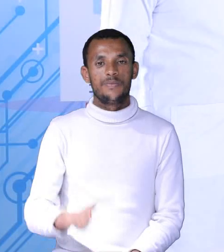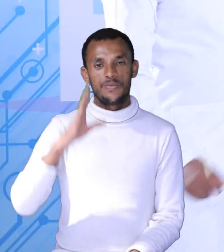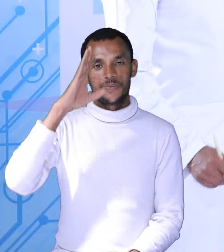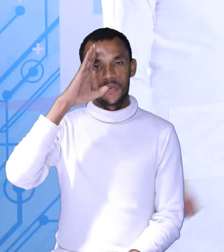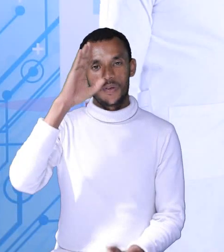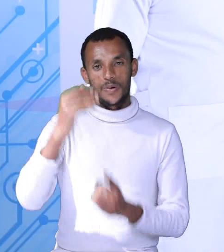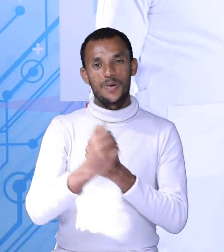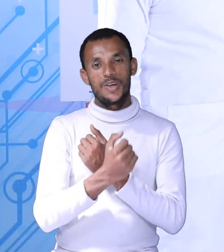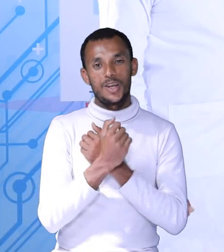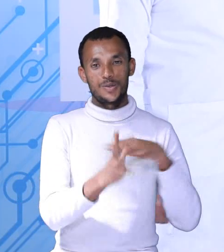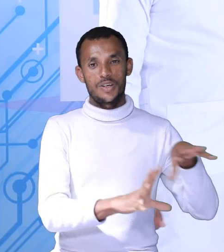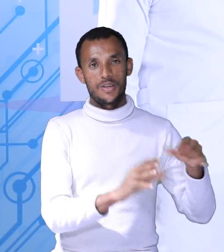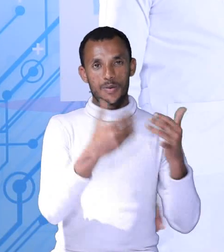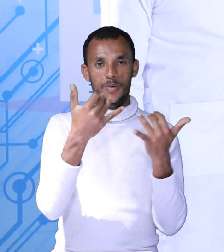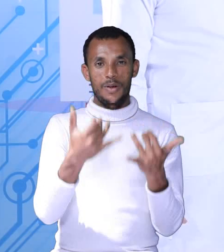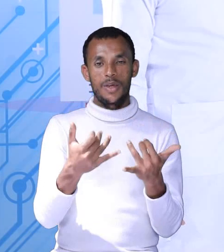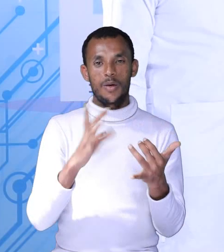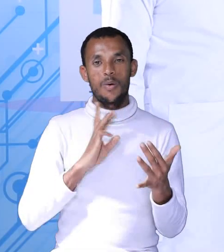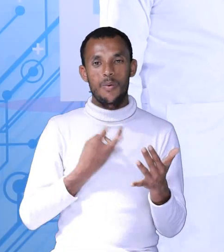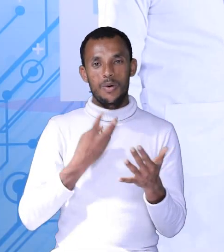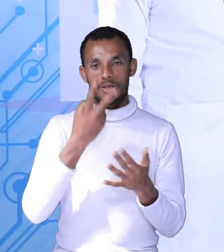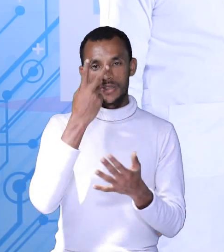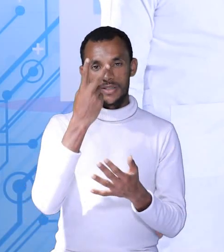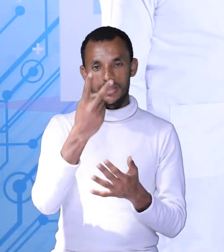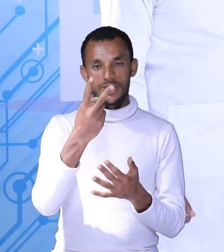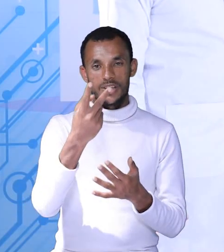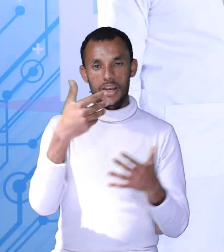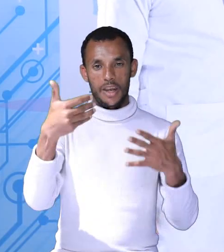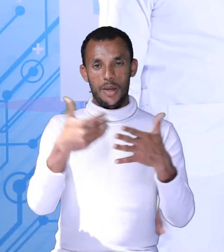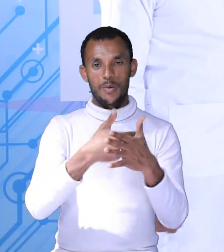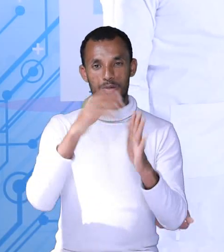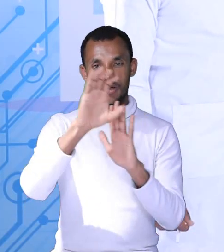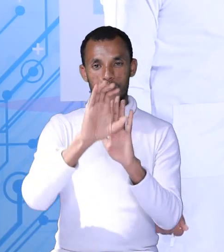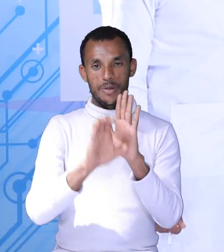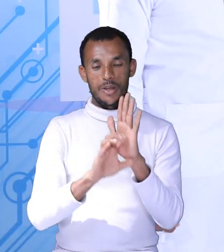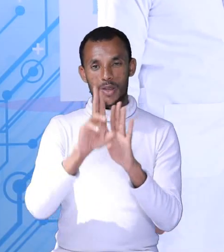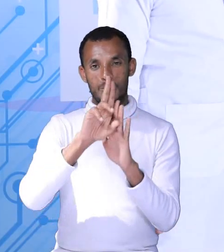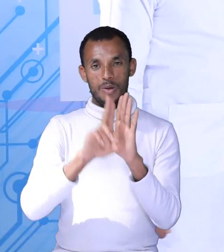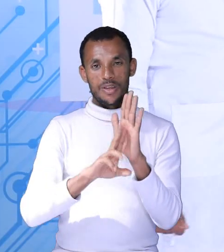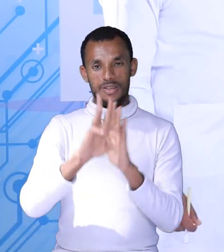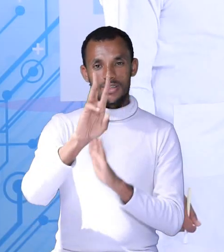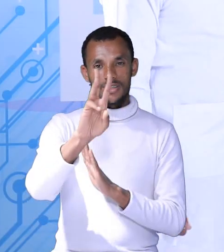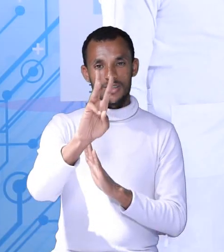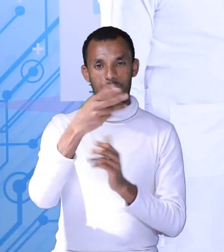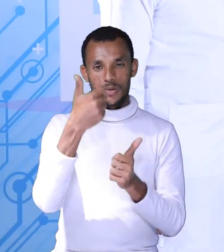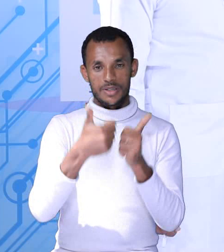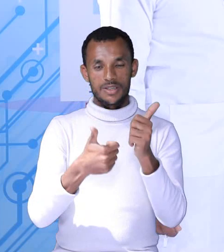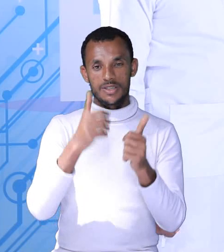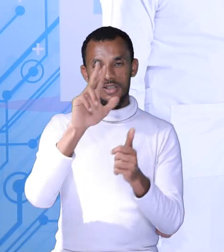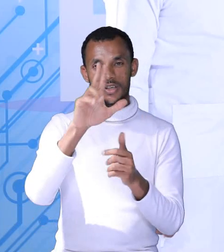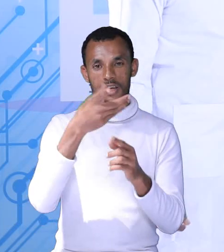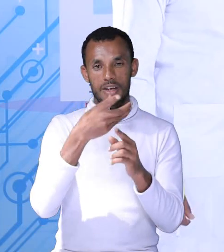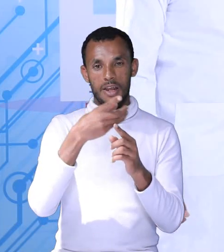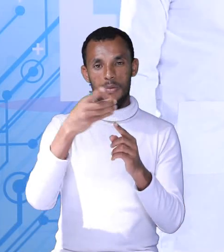Hello dear students, today we are going to see a new chapter, Unit 6, which is